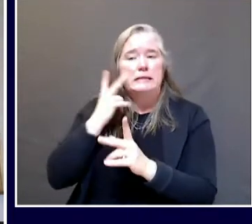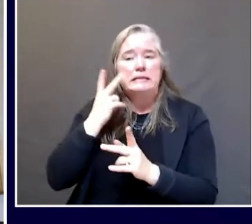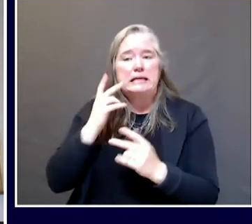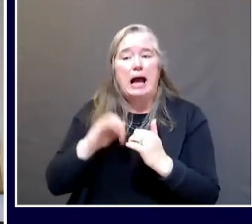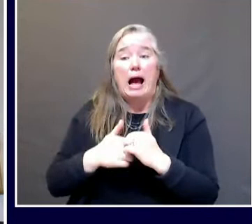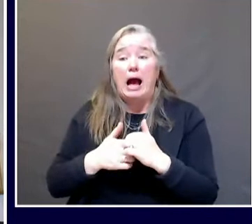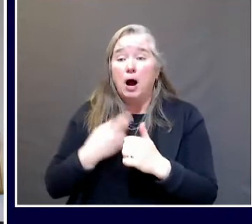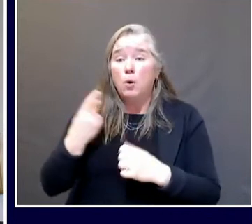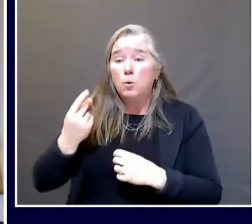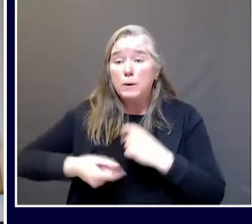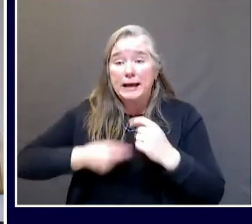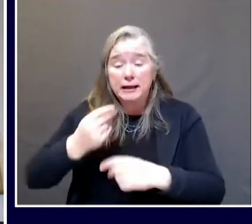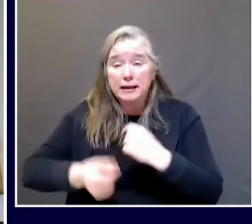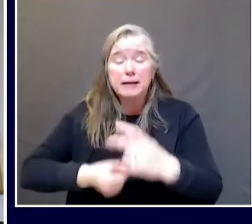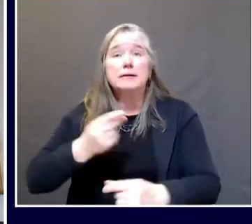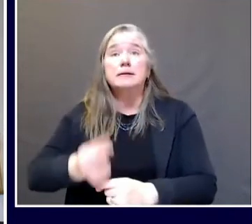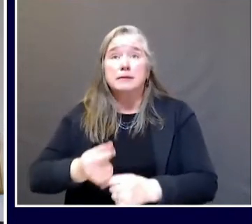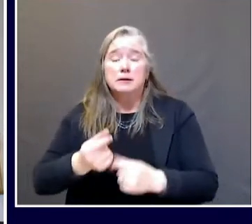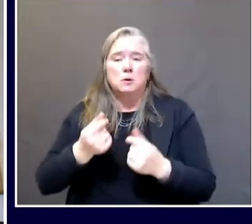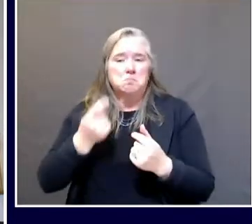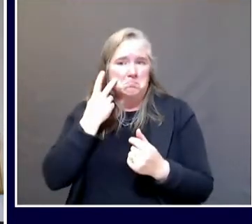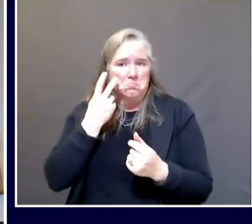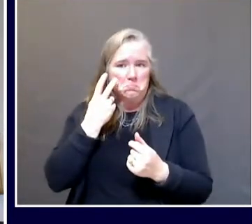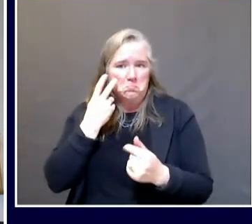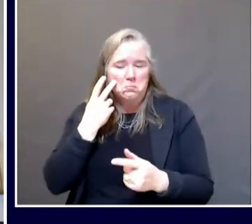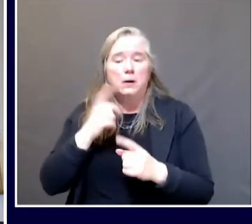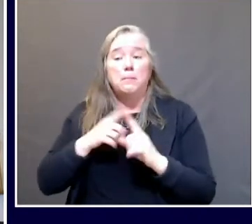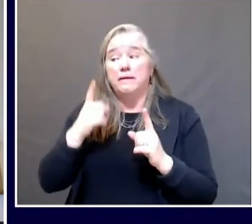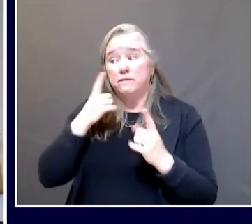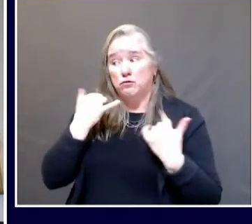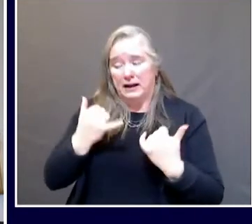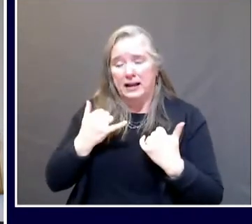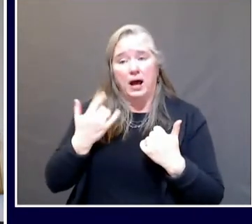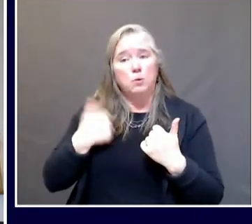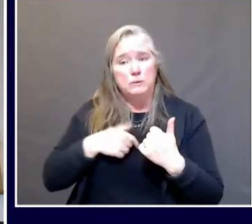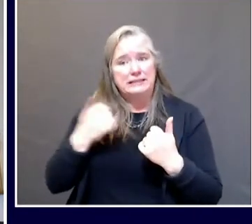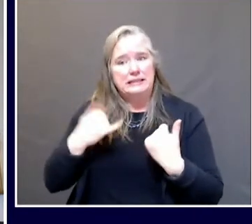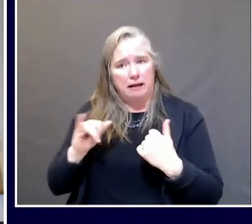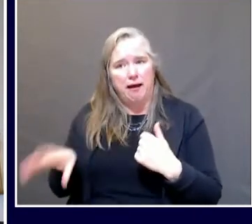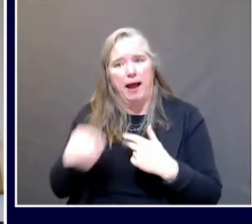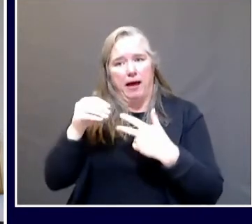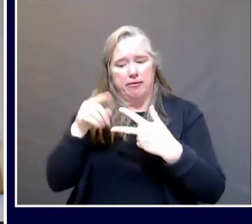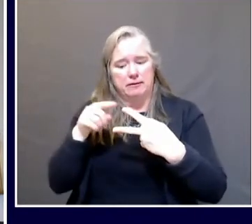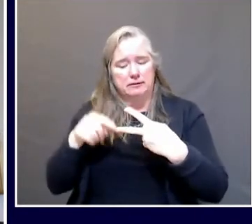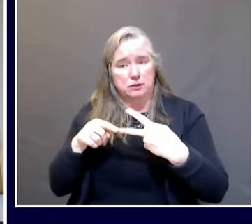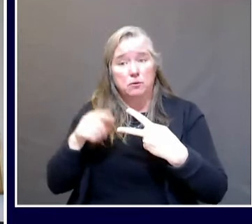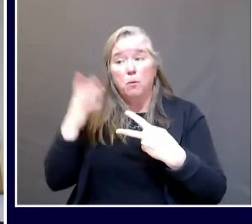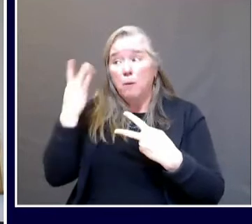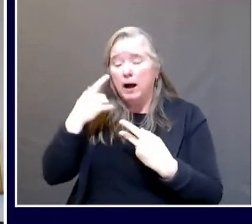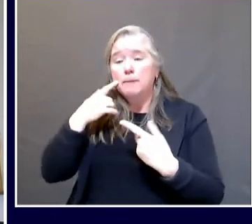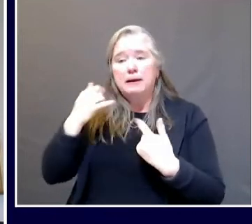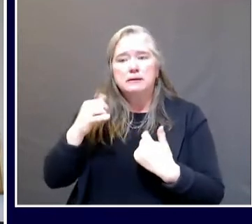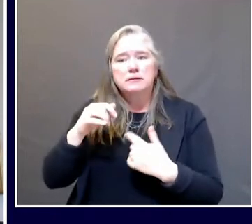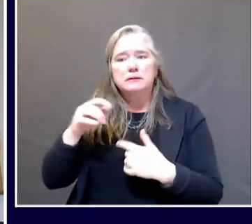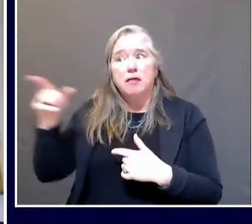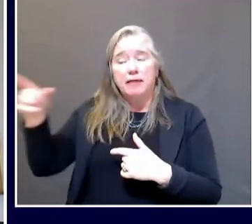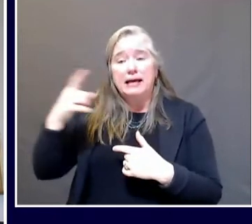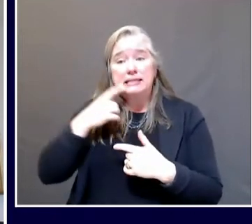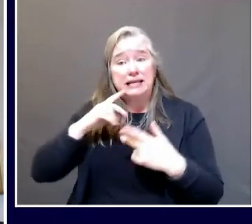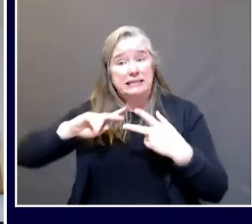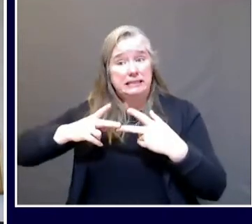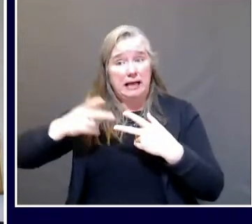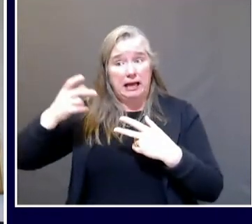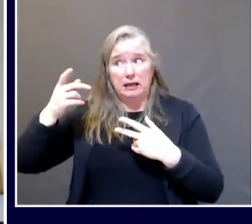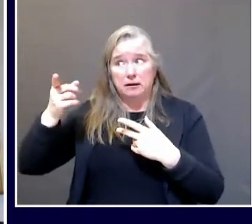deterred from moving toward those most vulnerable Mainers. Again, vaccine will continue to come into Maine and will go out the door